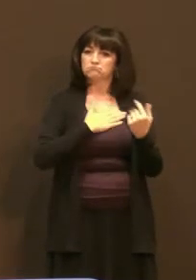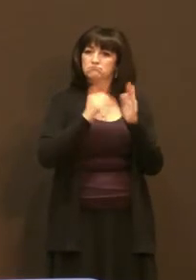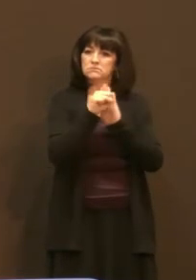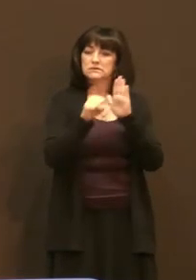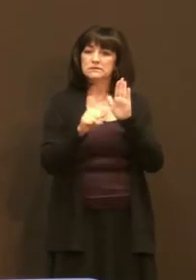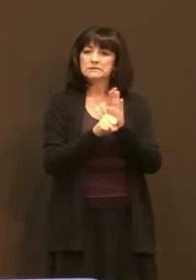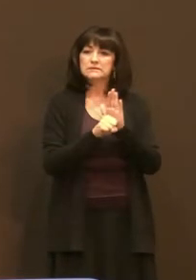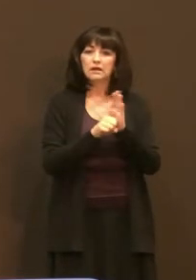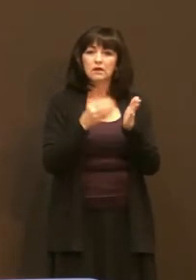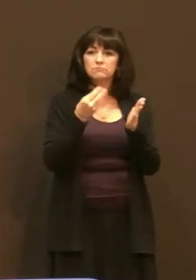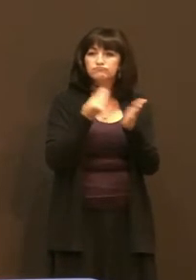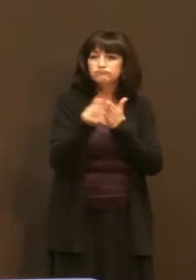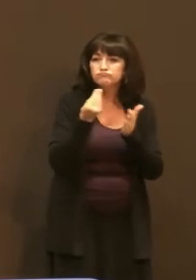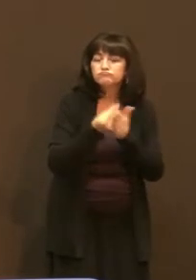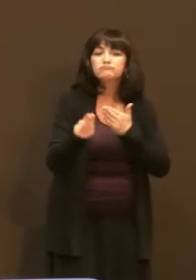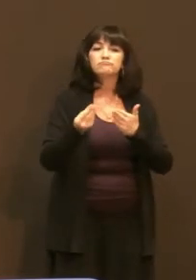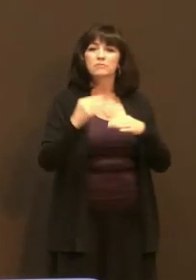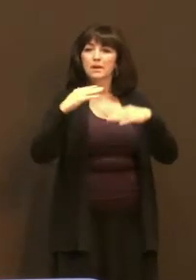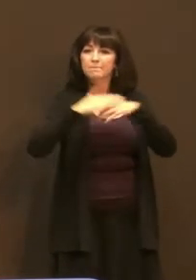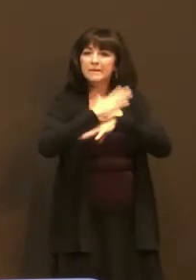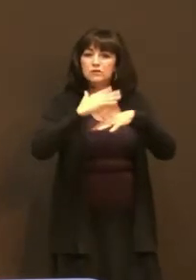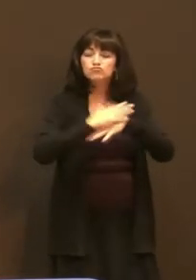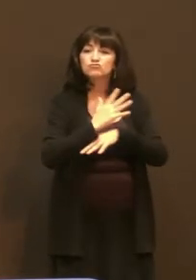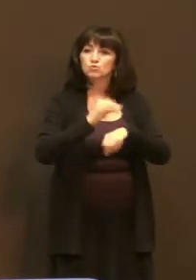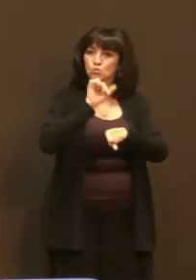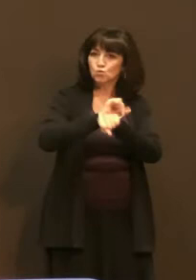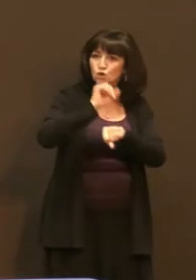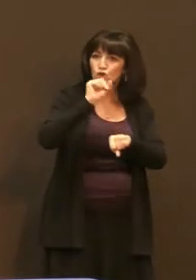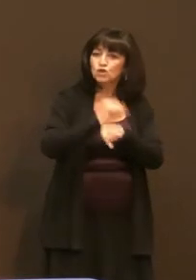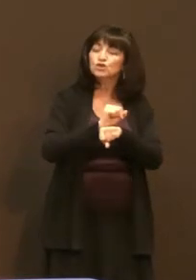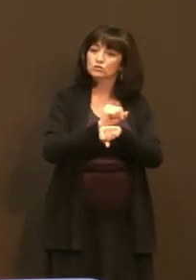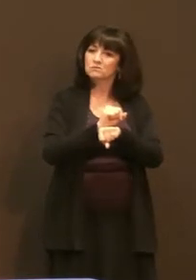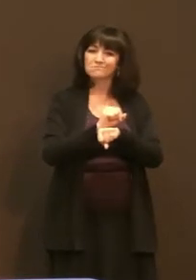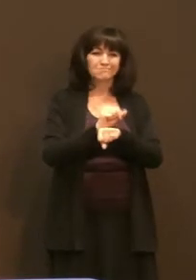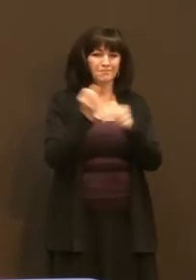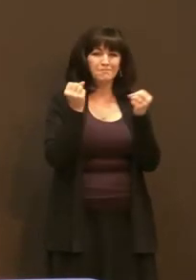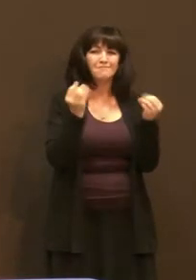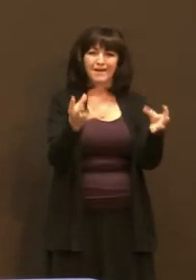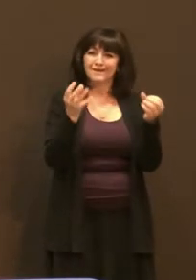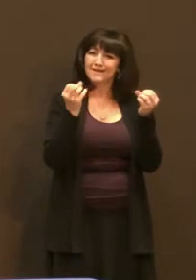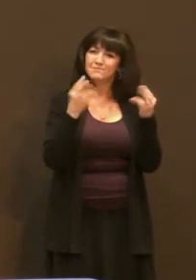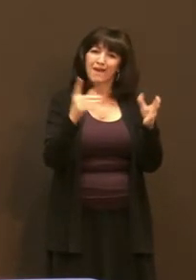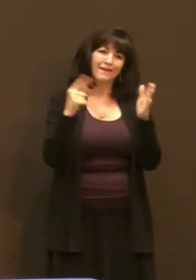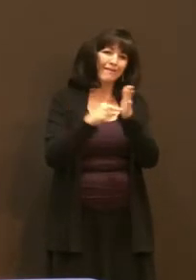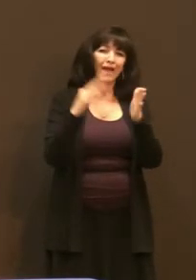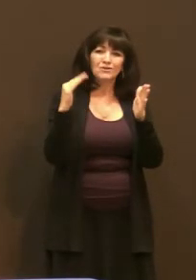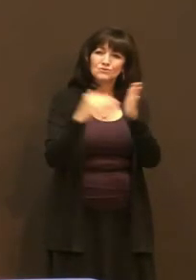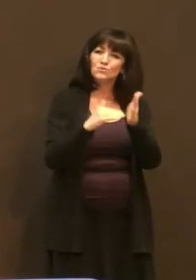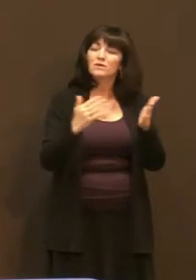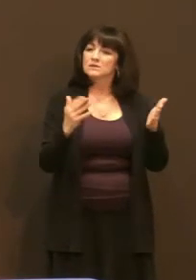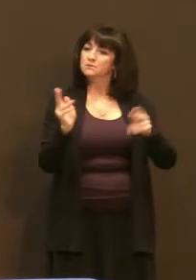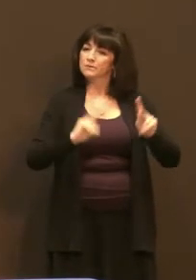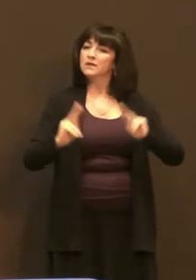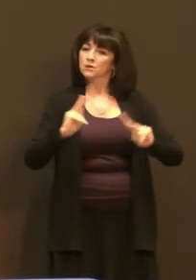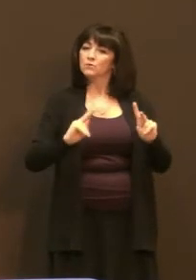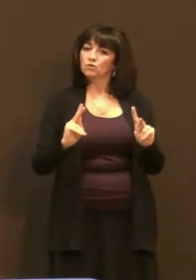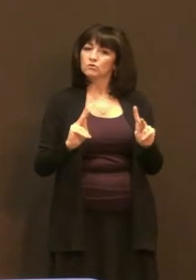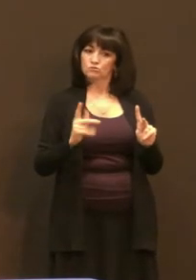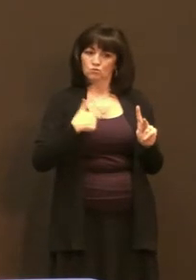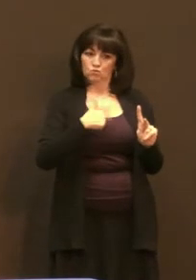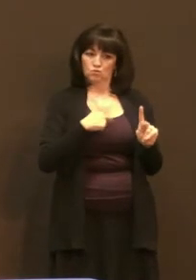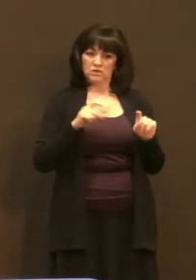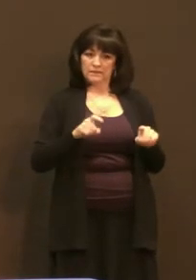Delaware to shop. They come to Delaware to work in the thousands. And so we need to be acting and